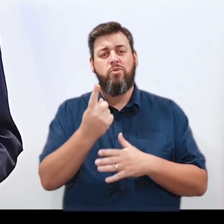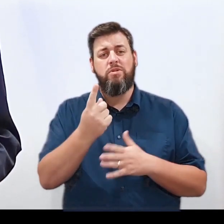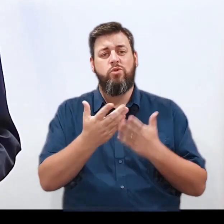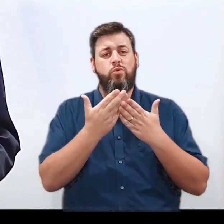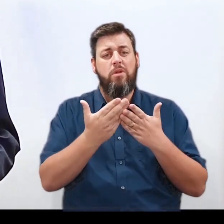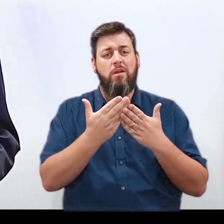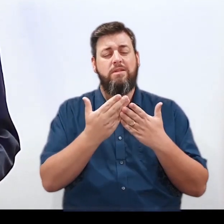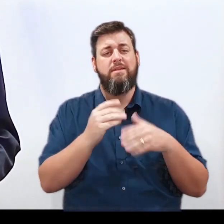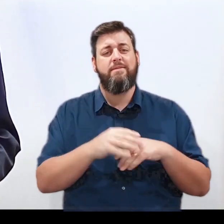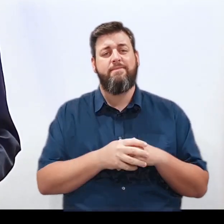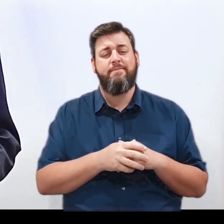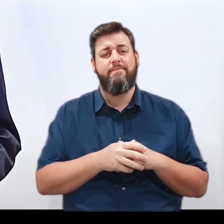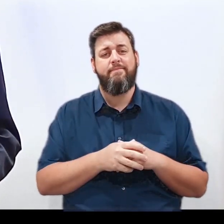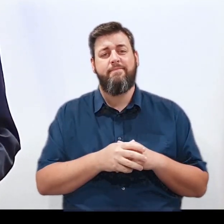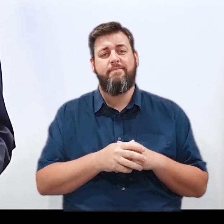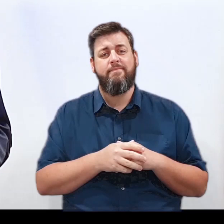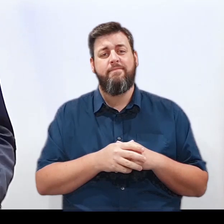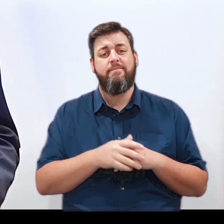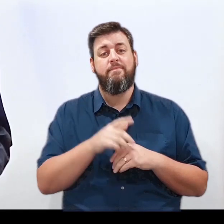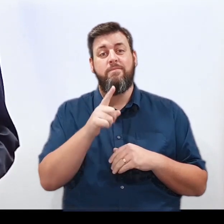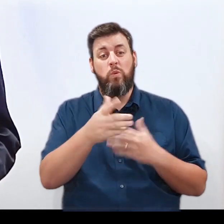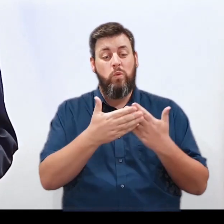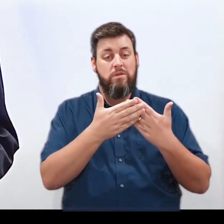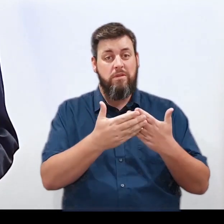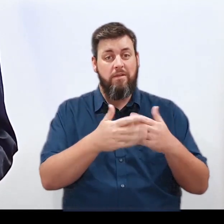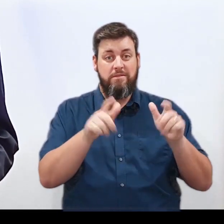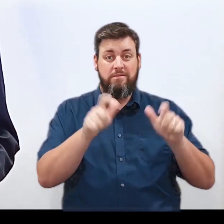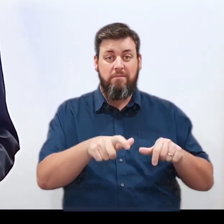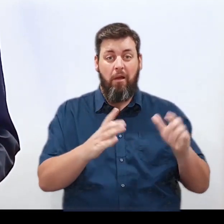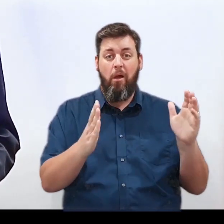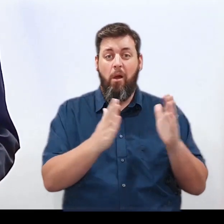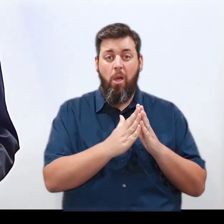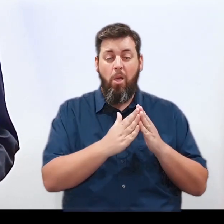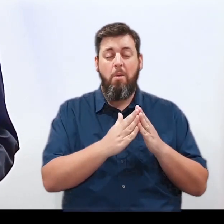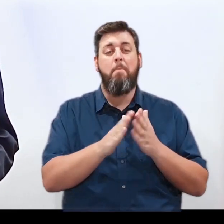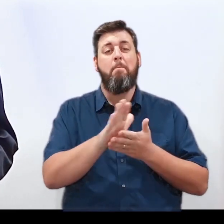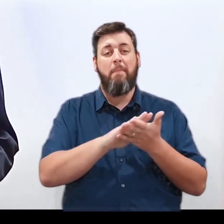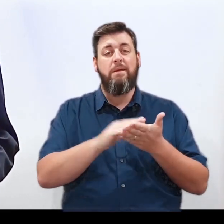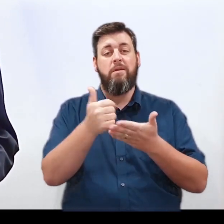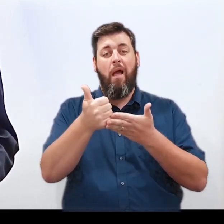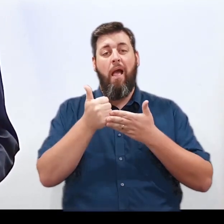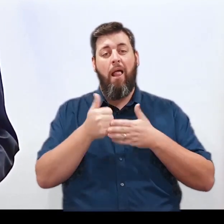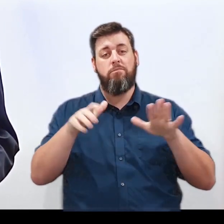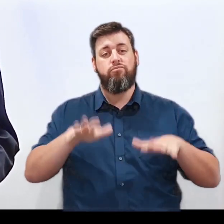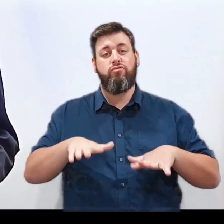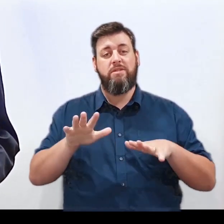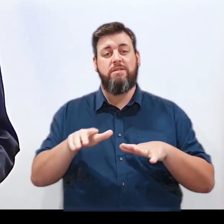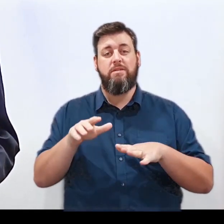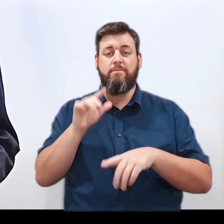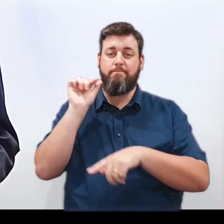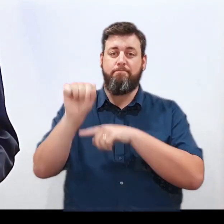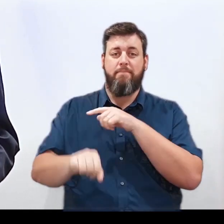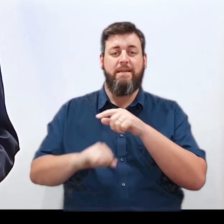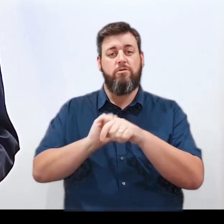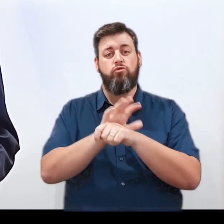study with them. By doing this, you're helping our country fight the